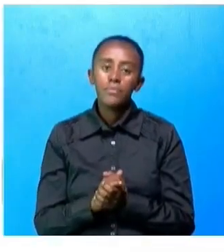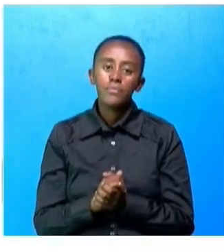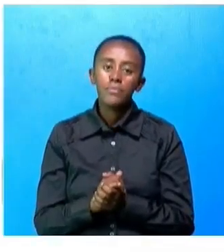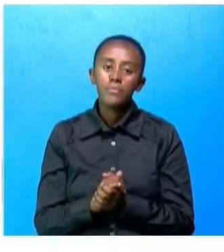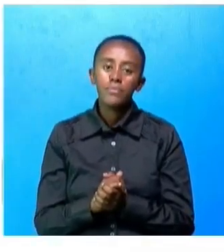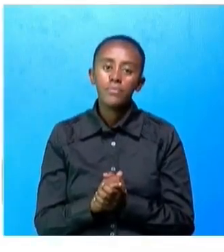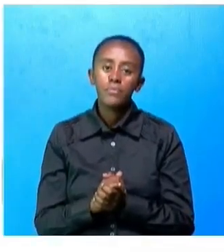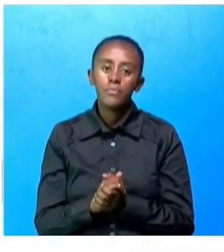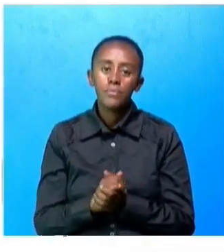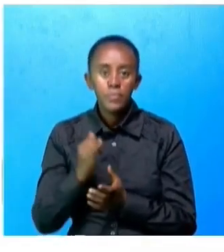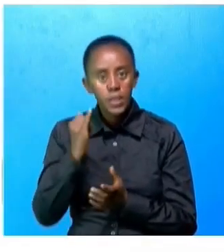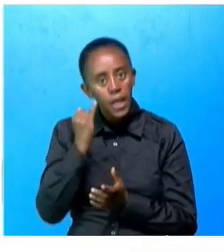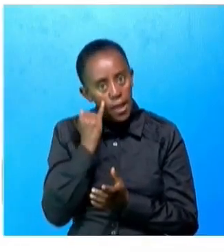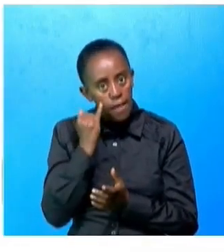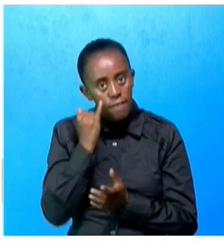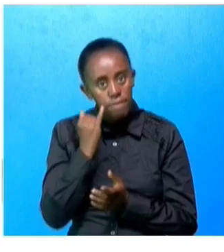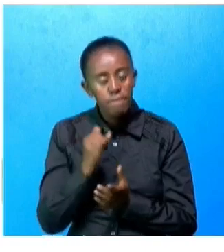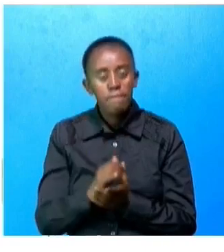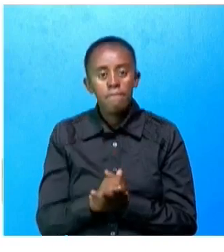If